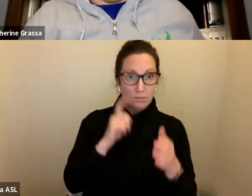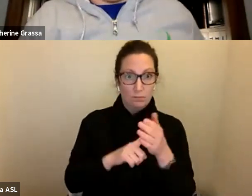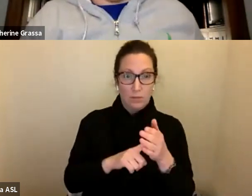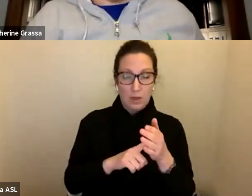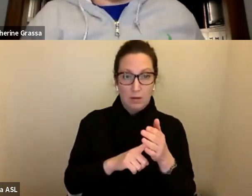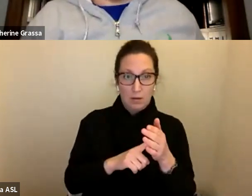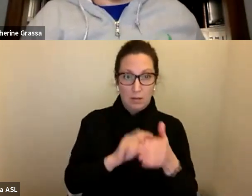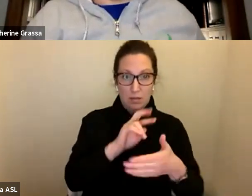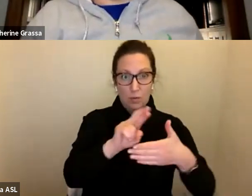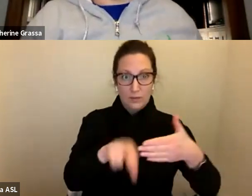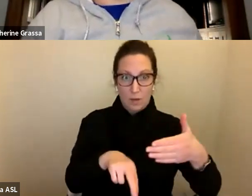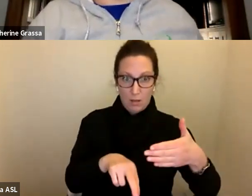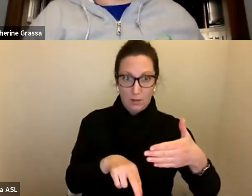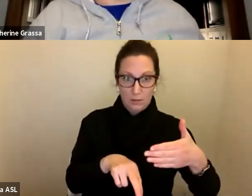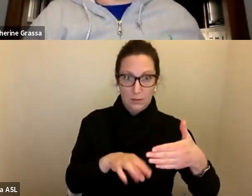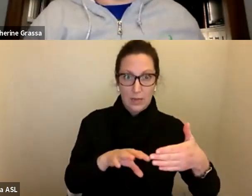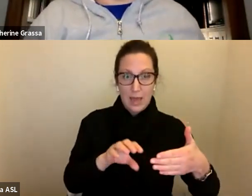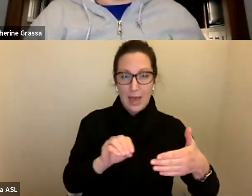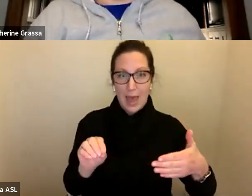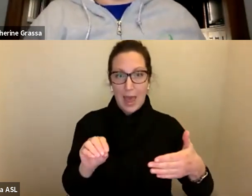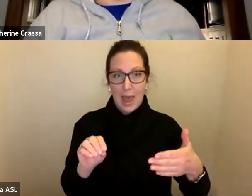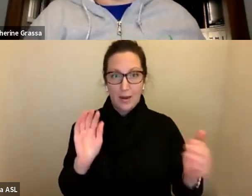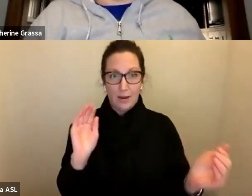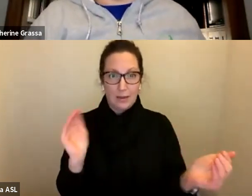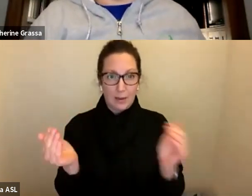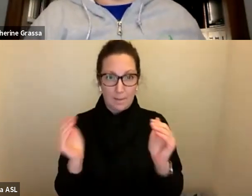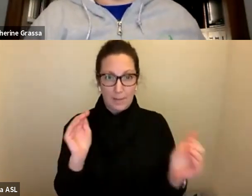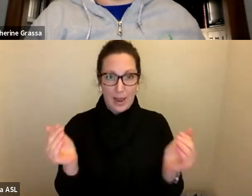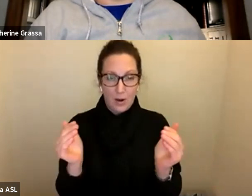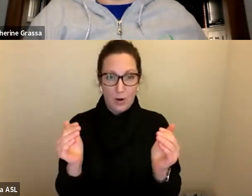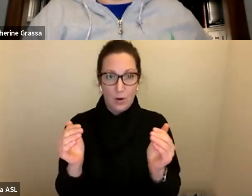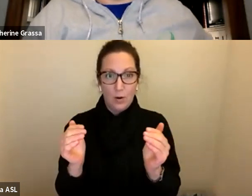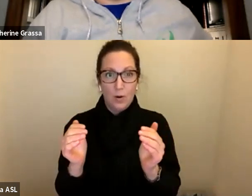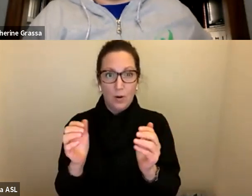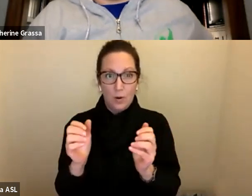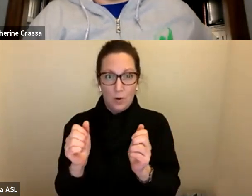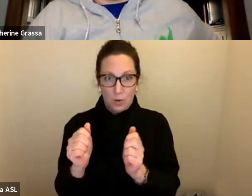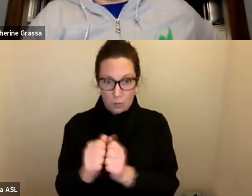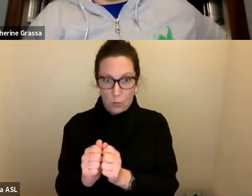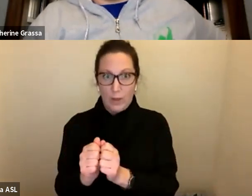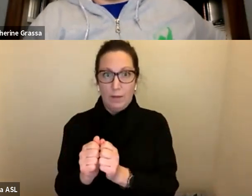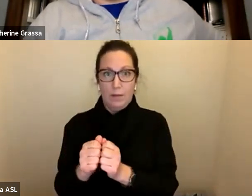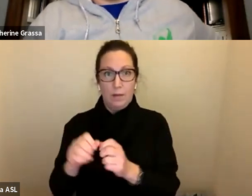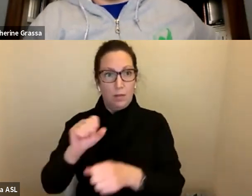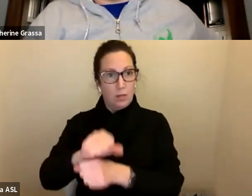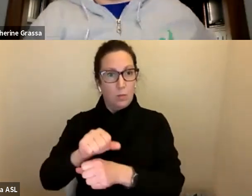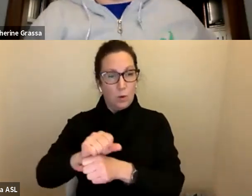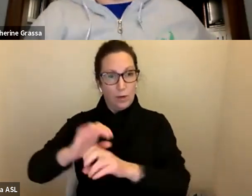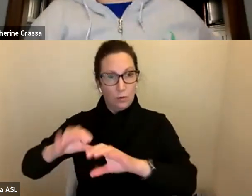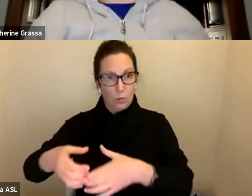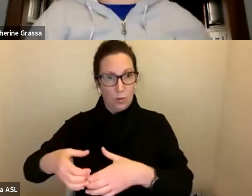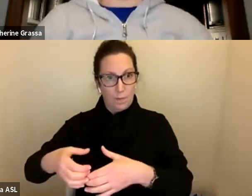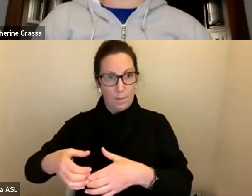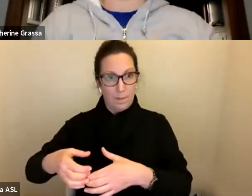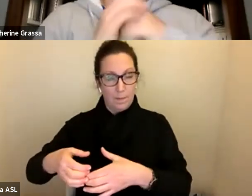that the working group had worked with in order to come up with the policy recommendations?